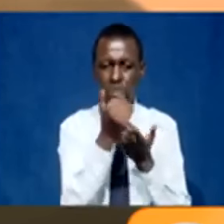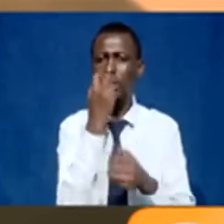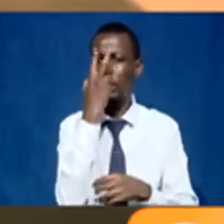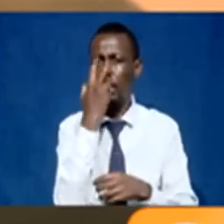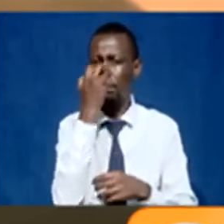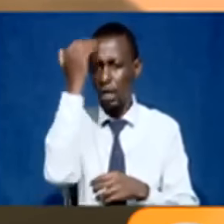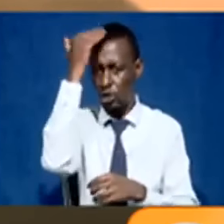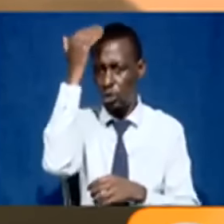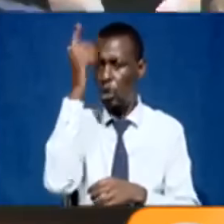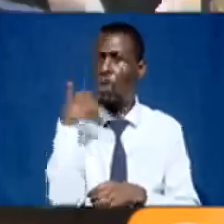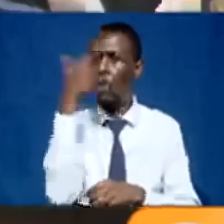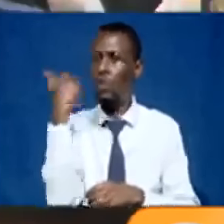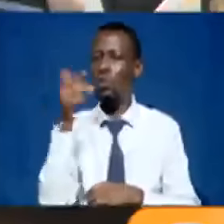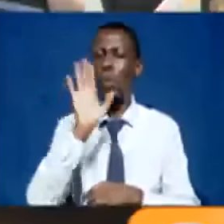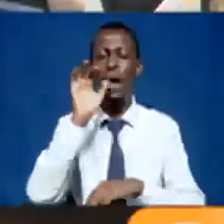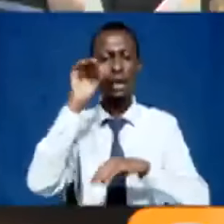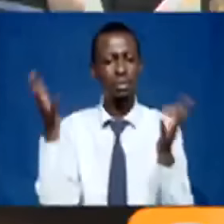suspect, who is still at large.